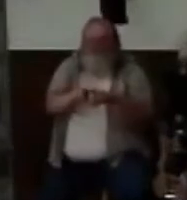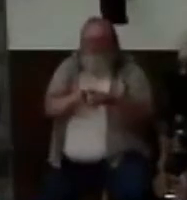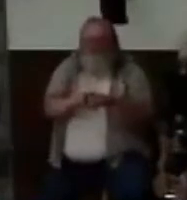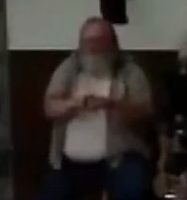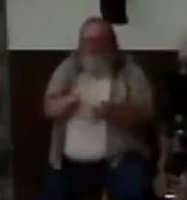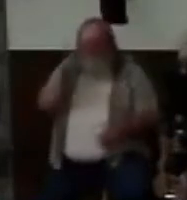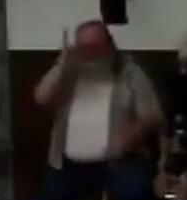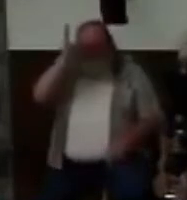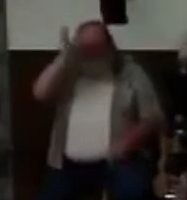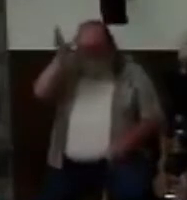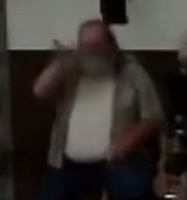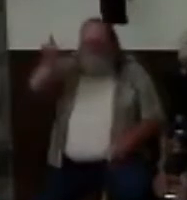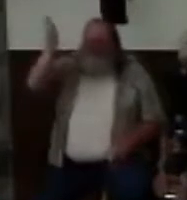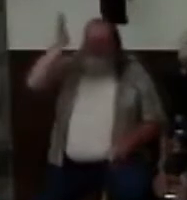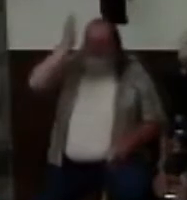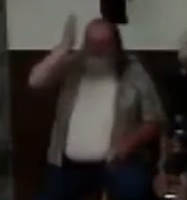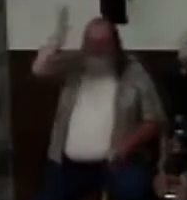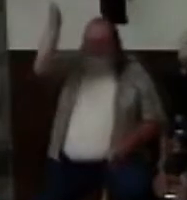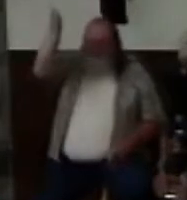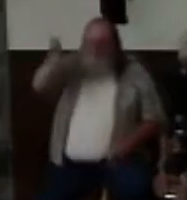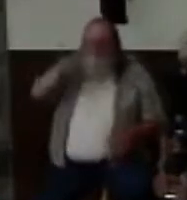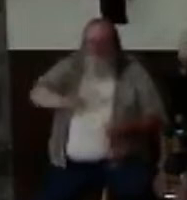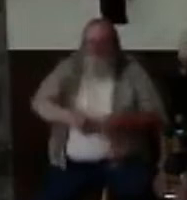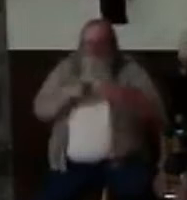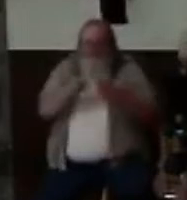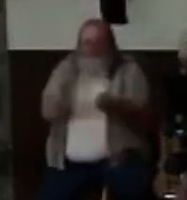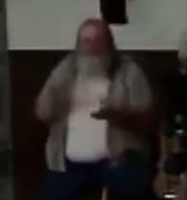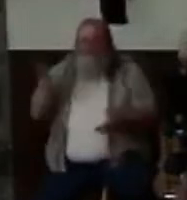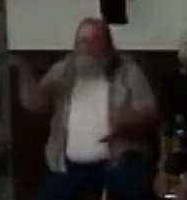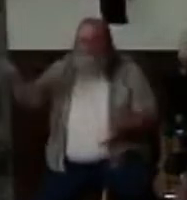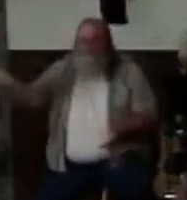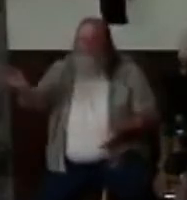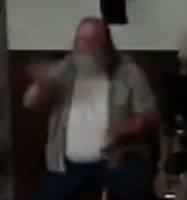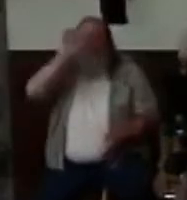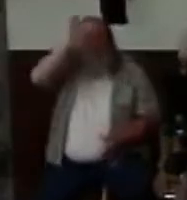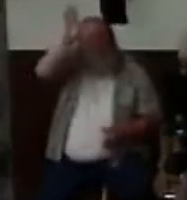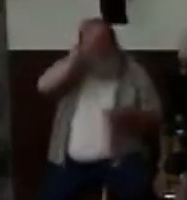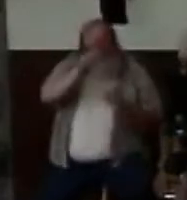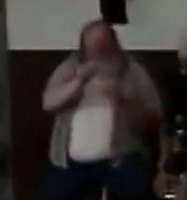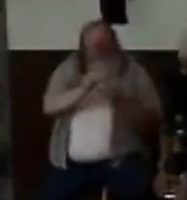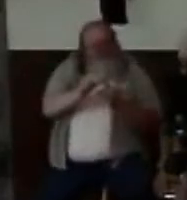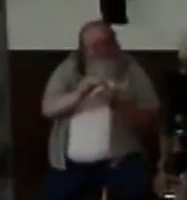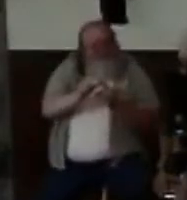Father, you have given me your words for this time.